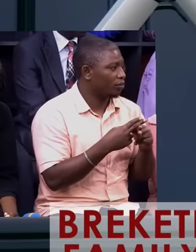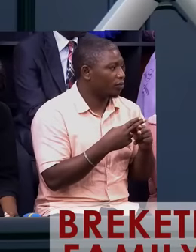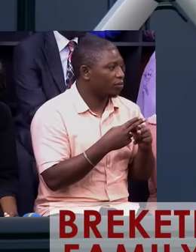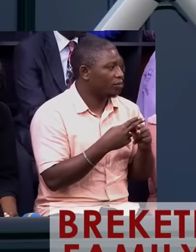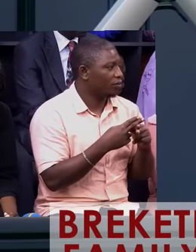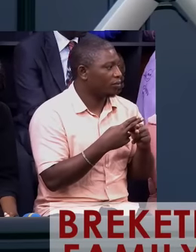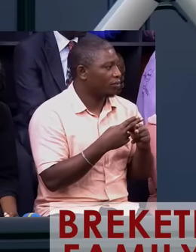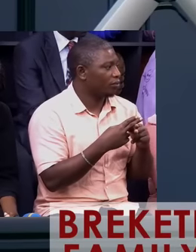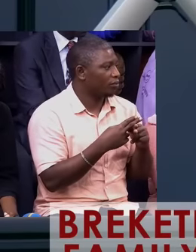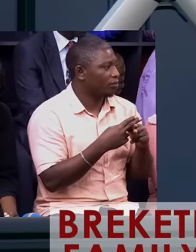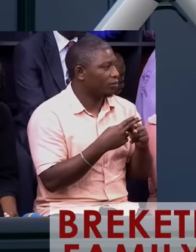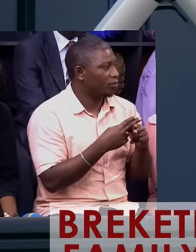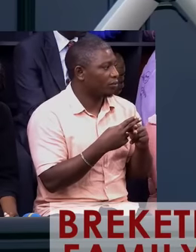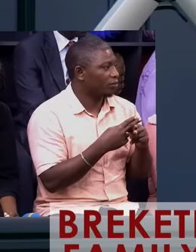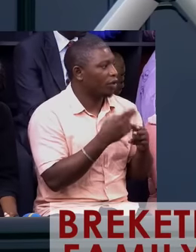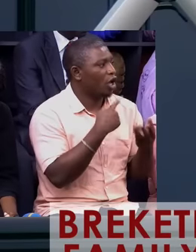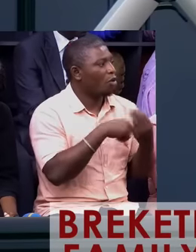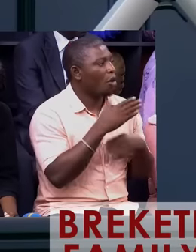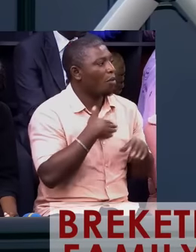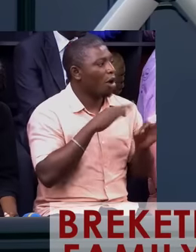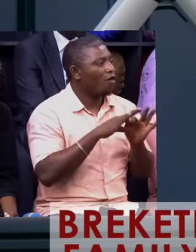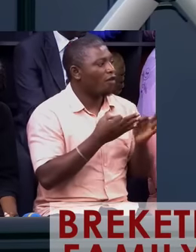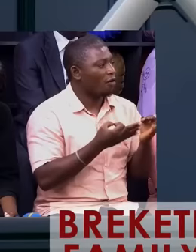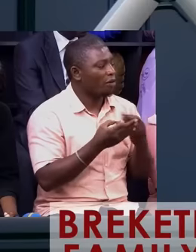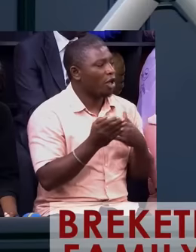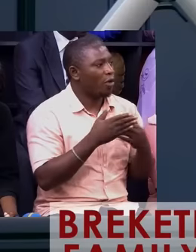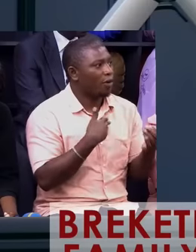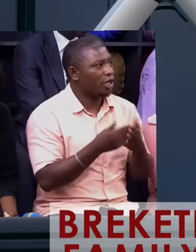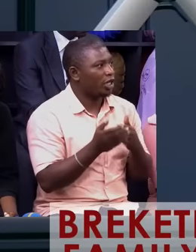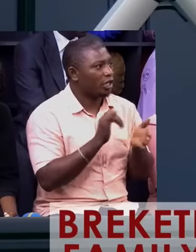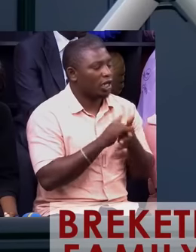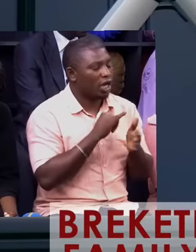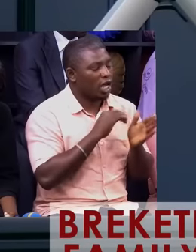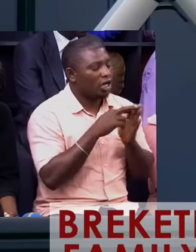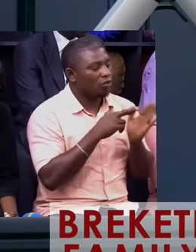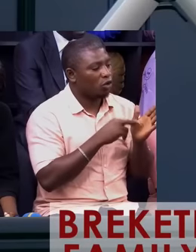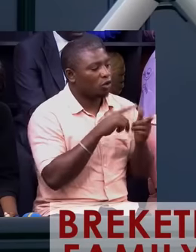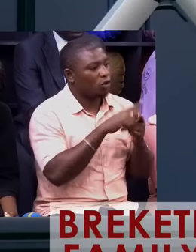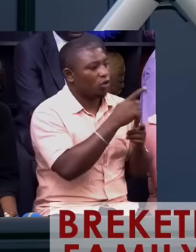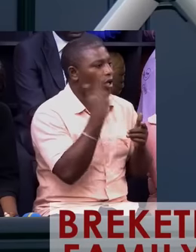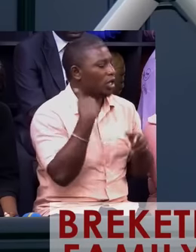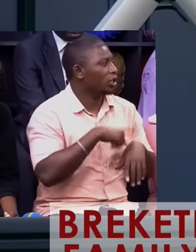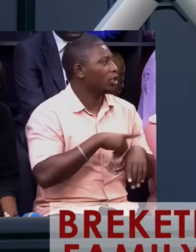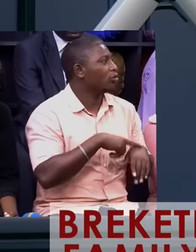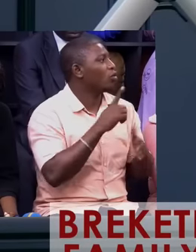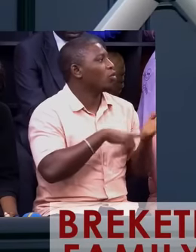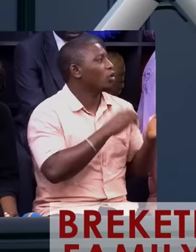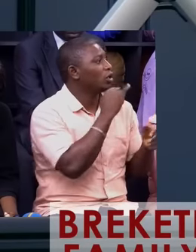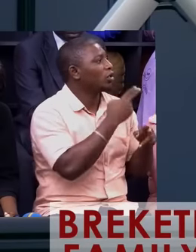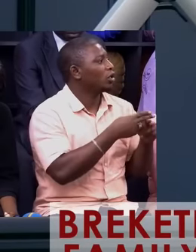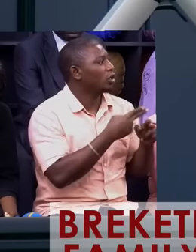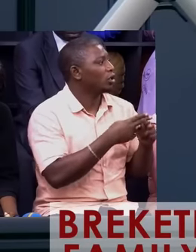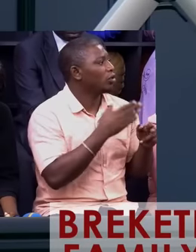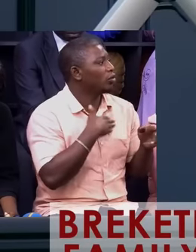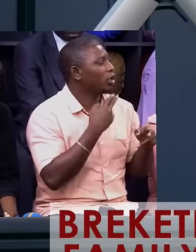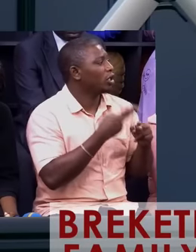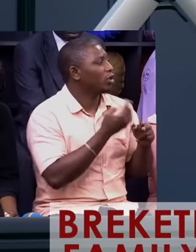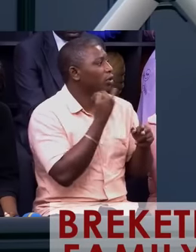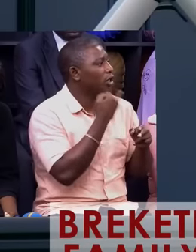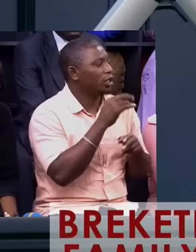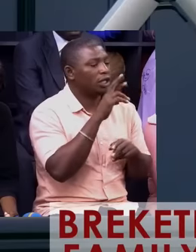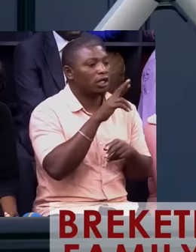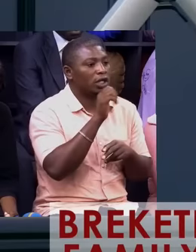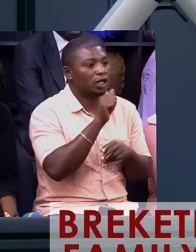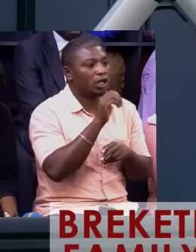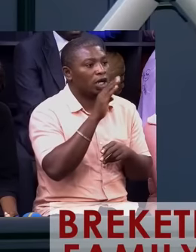about my family matter that I haven't report you last time what is your name my name is you are